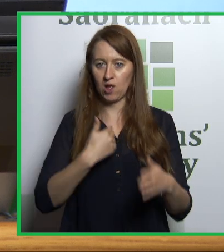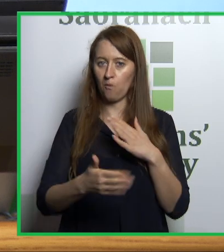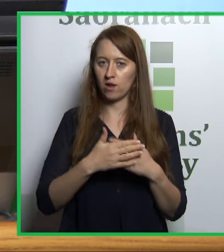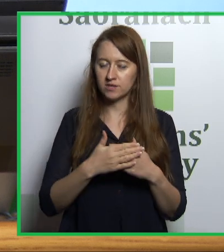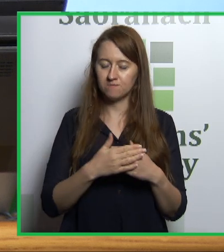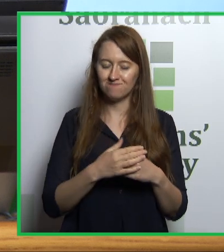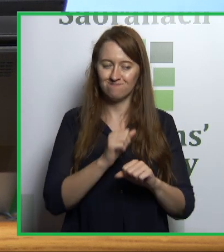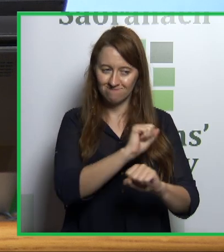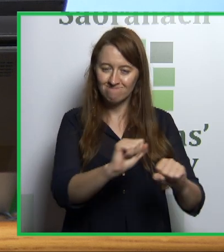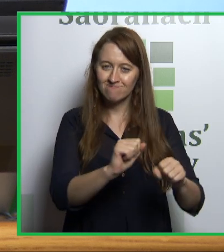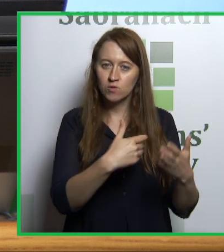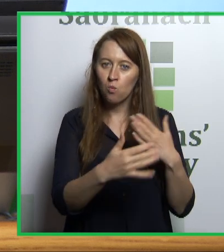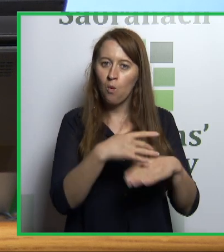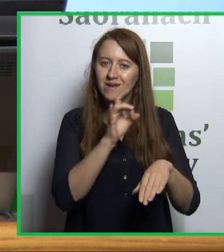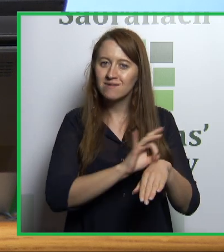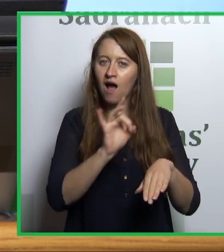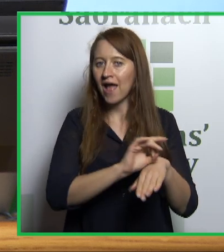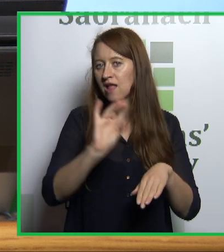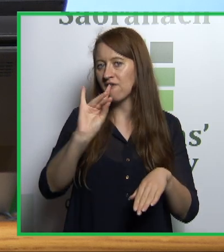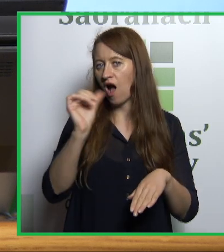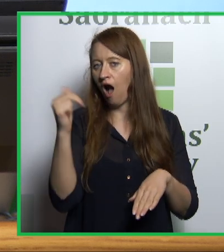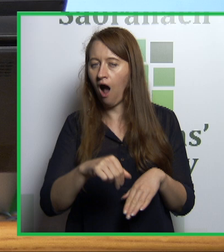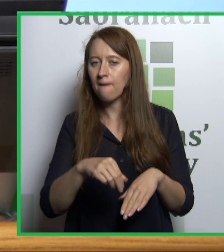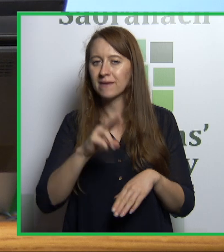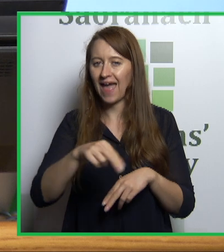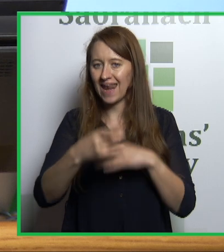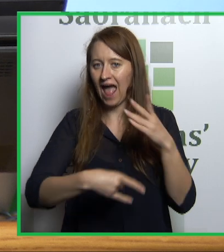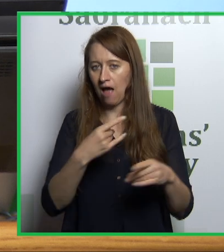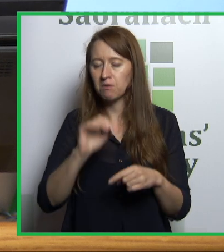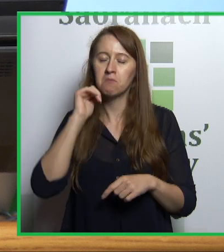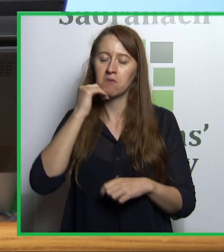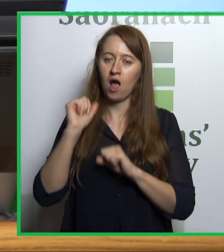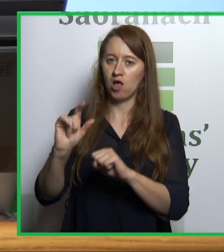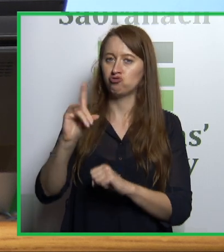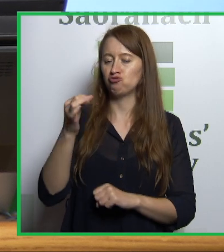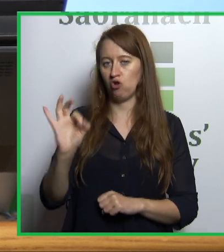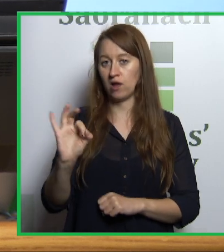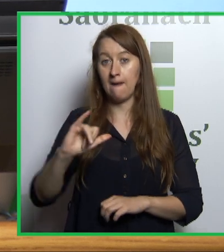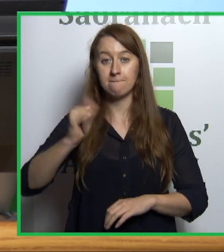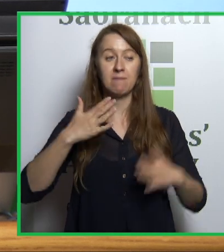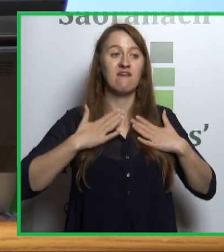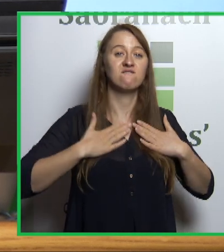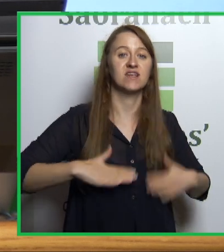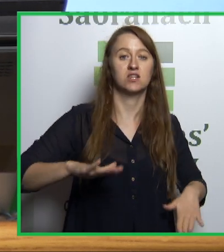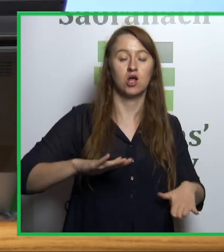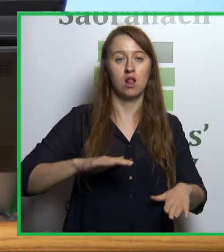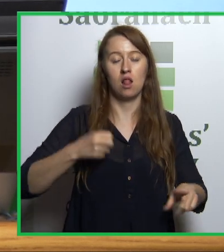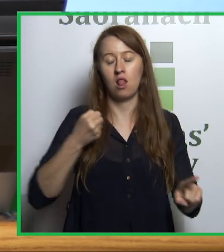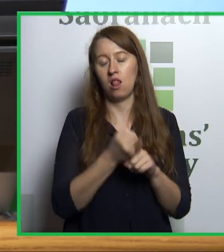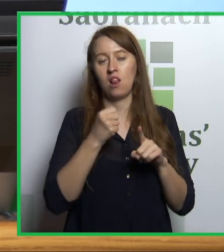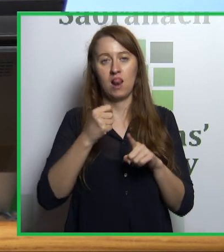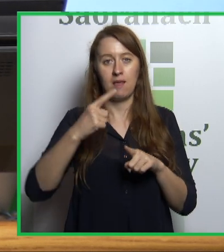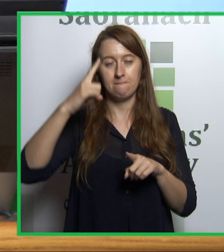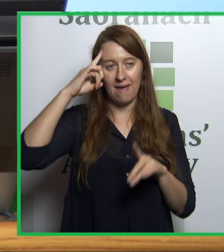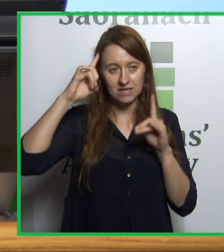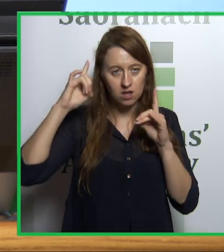caused by drug use. Some of the harm can be, as we said earlier on, mental, it can be physical, psychological. We've also